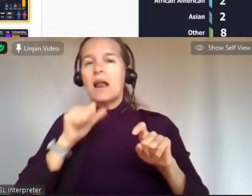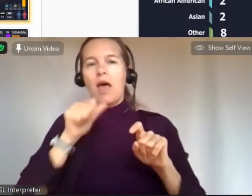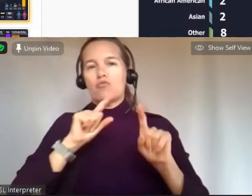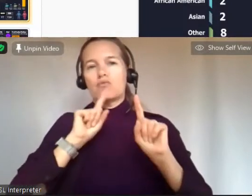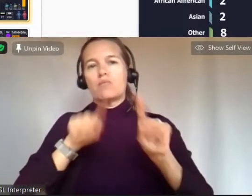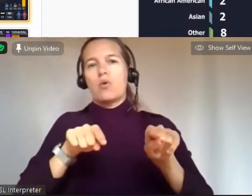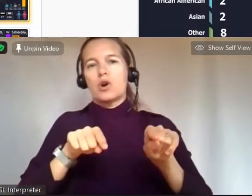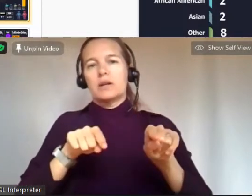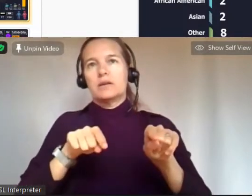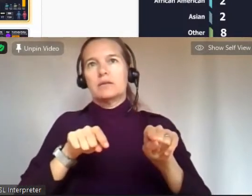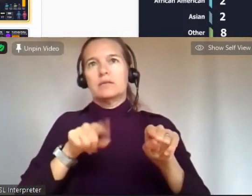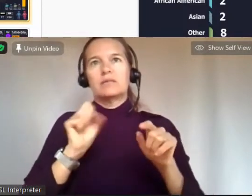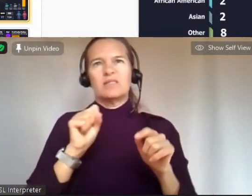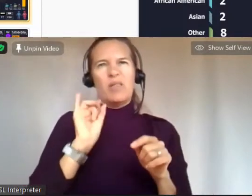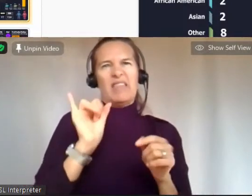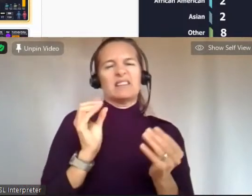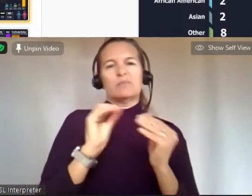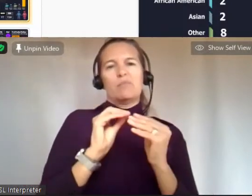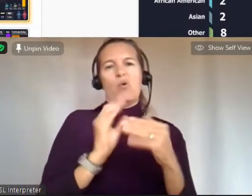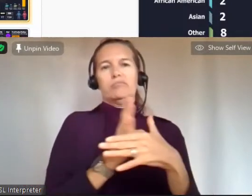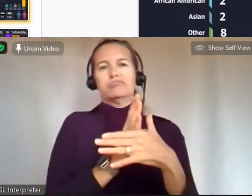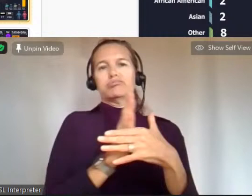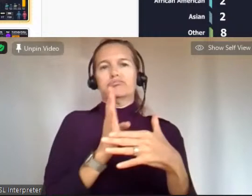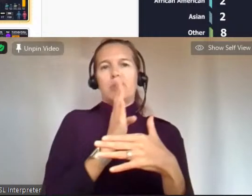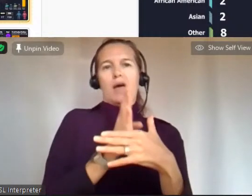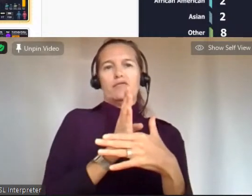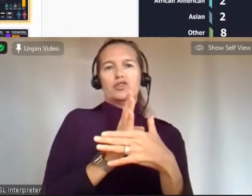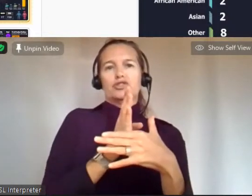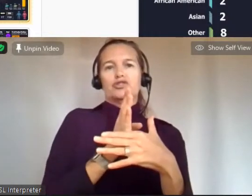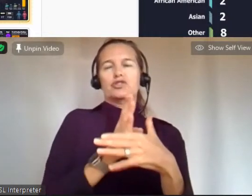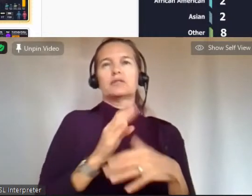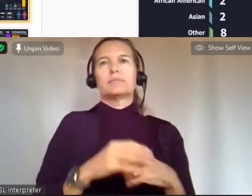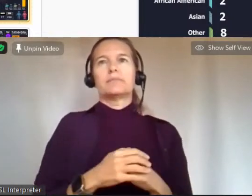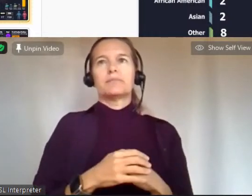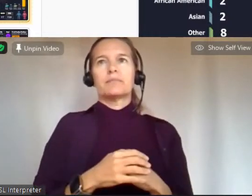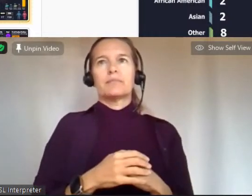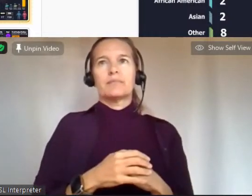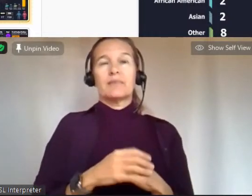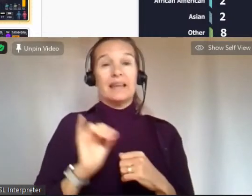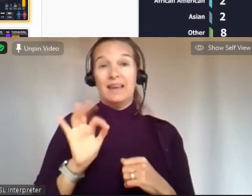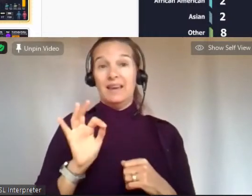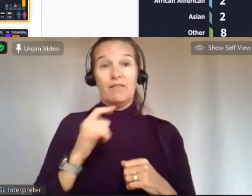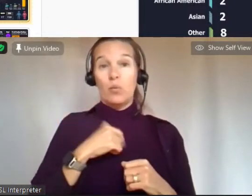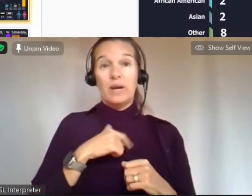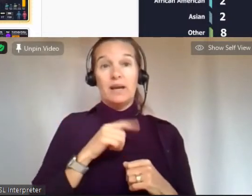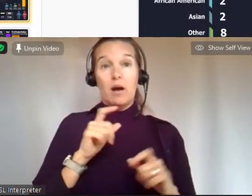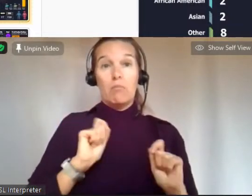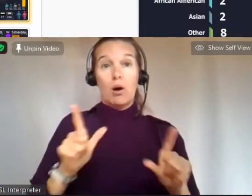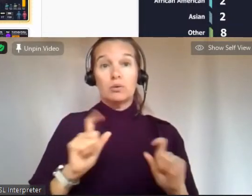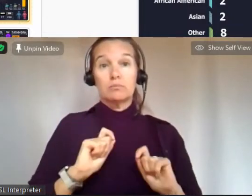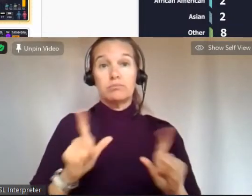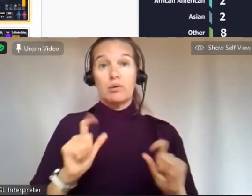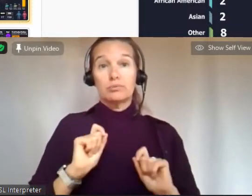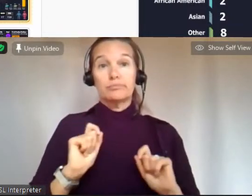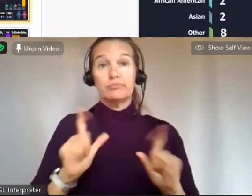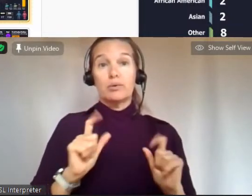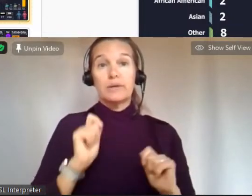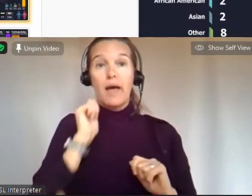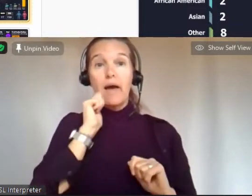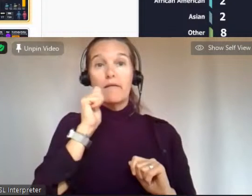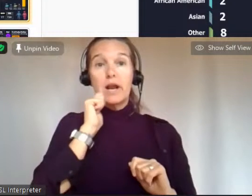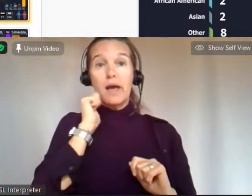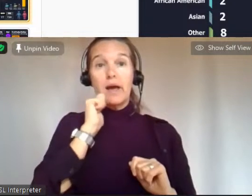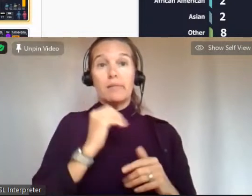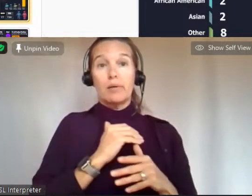get more of an average. And if you just try and do things on a day at a time, we know that it doesn't tell us as much